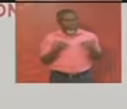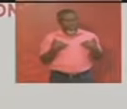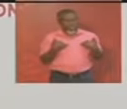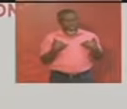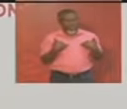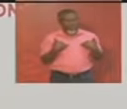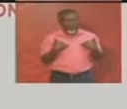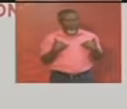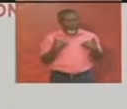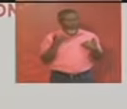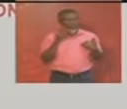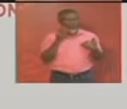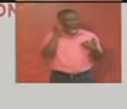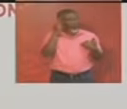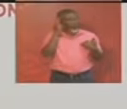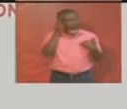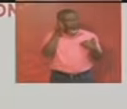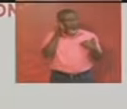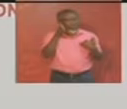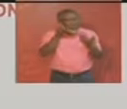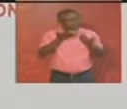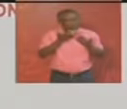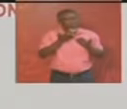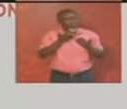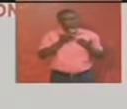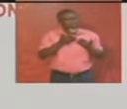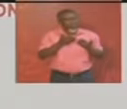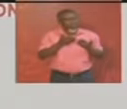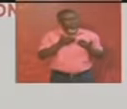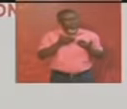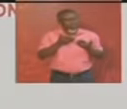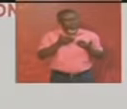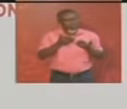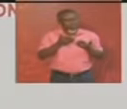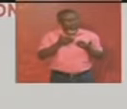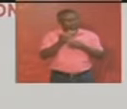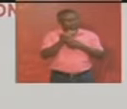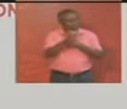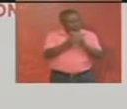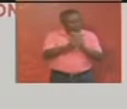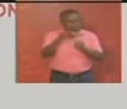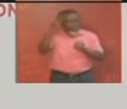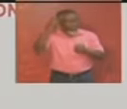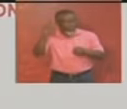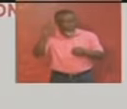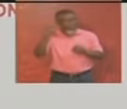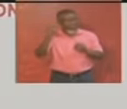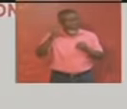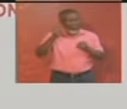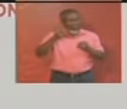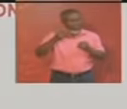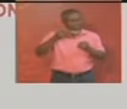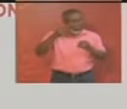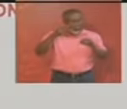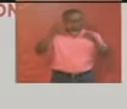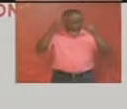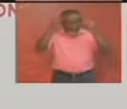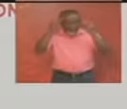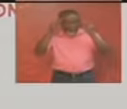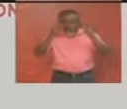public from the appropriate quarters. Those quarters being either the level of the Office of the Prime Minister, Office of the Minister of Health,